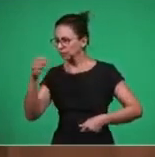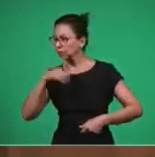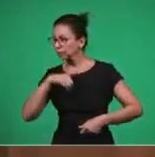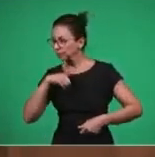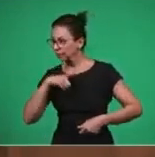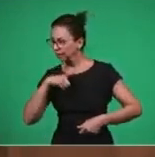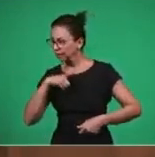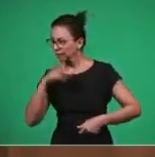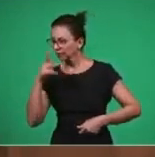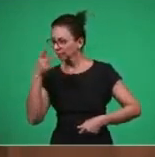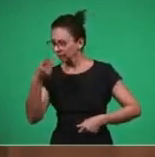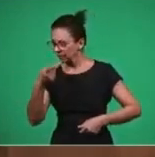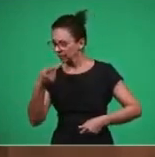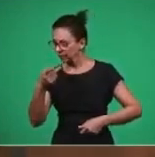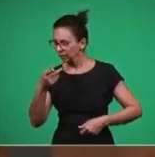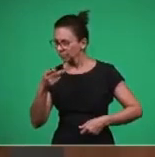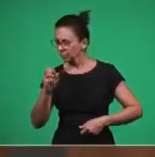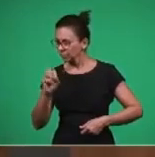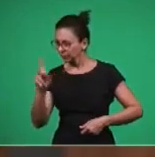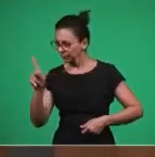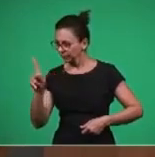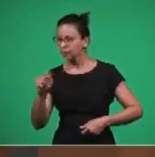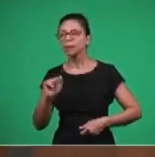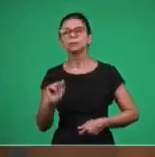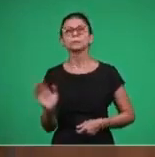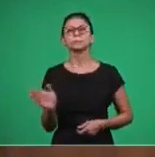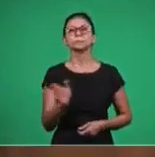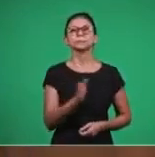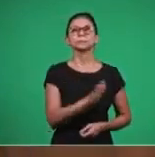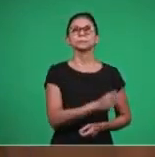Amadeu? Is that it? Oh, okay.